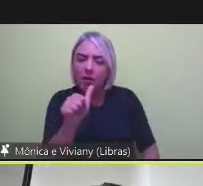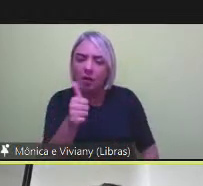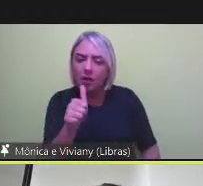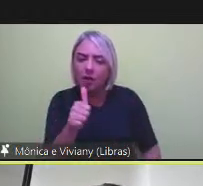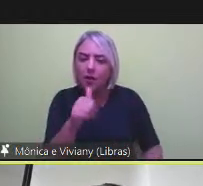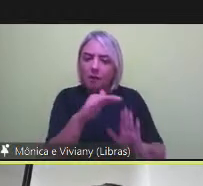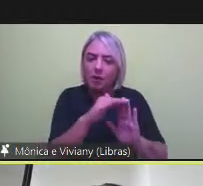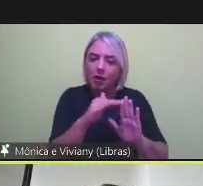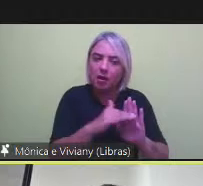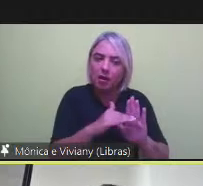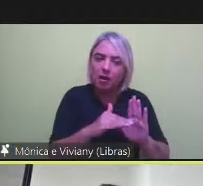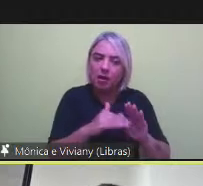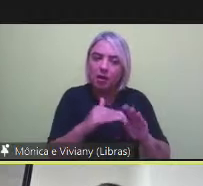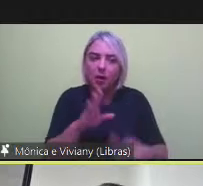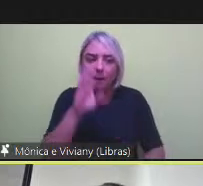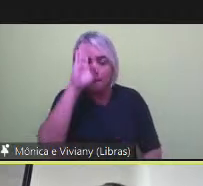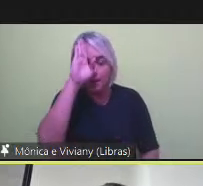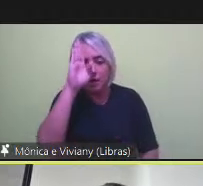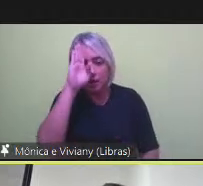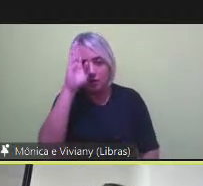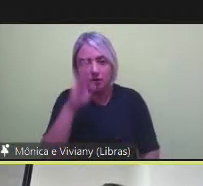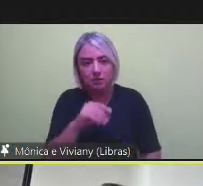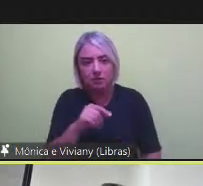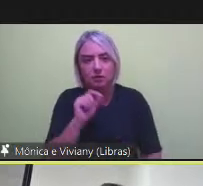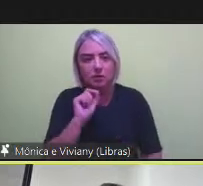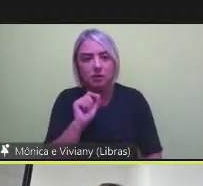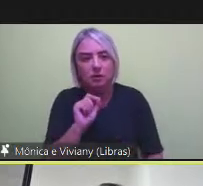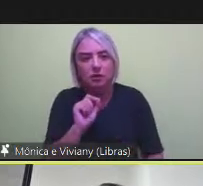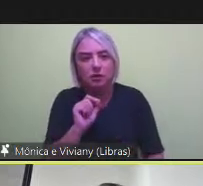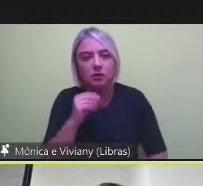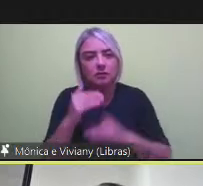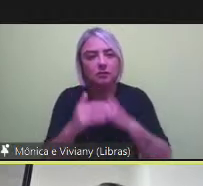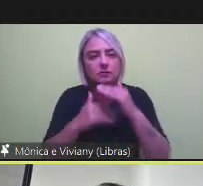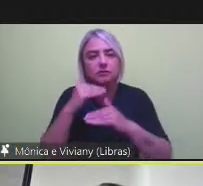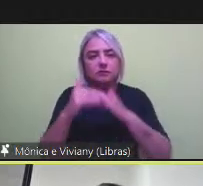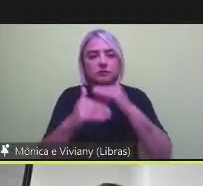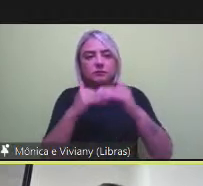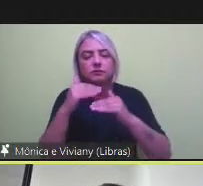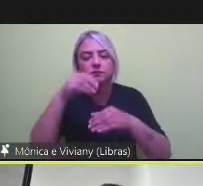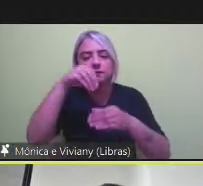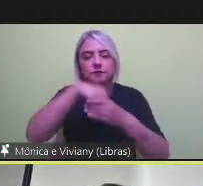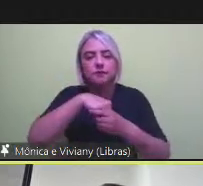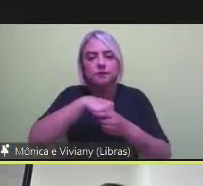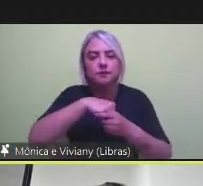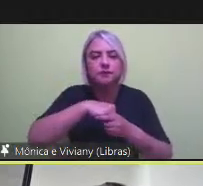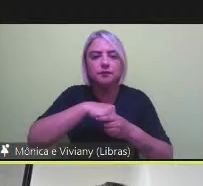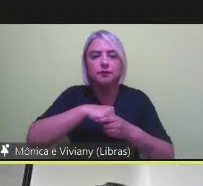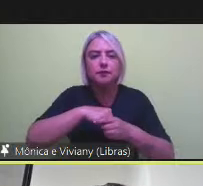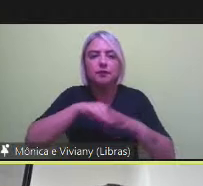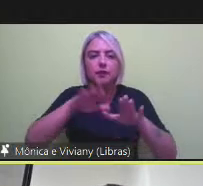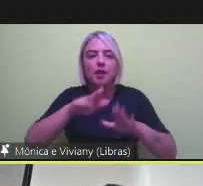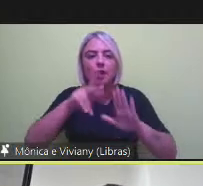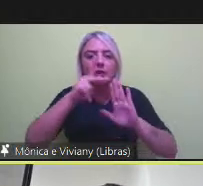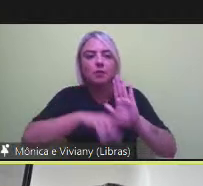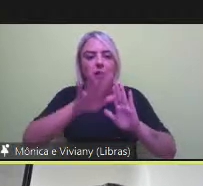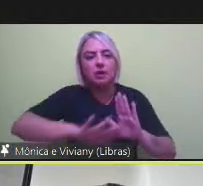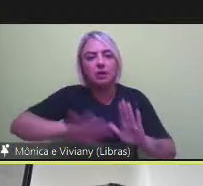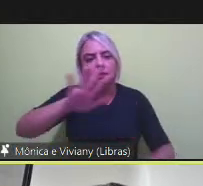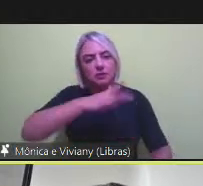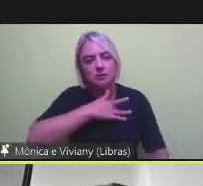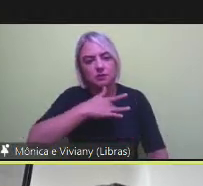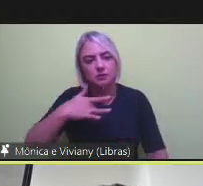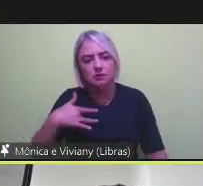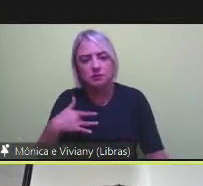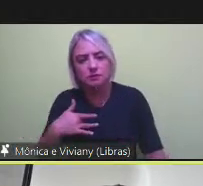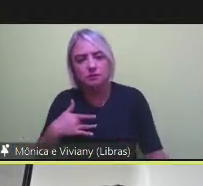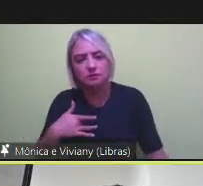program and health program that is developed within the National Plan